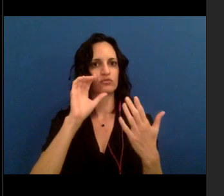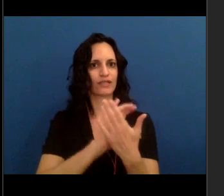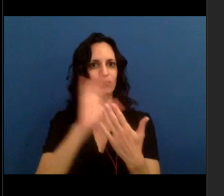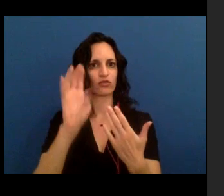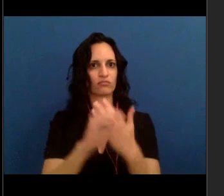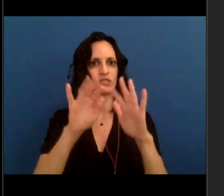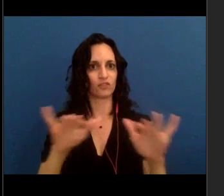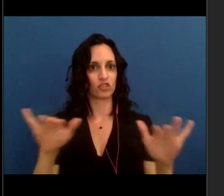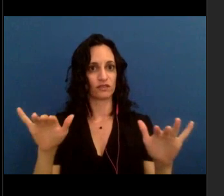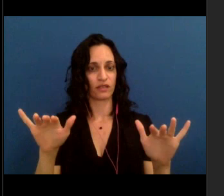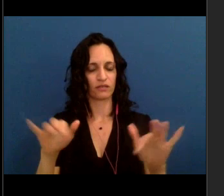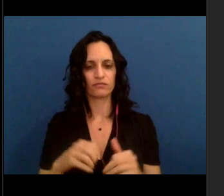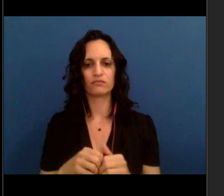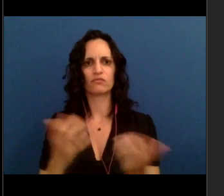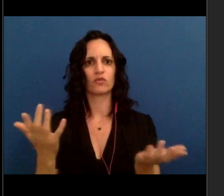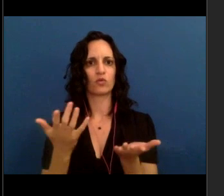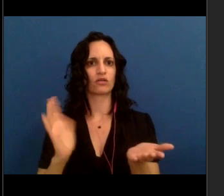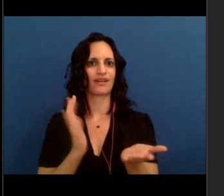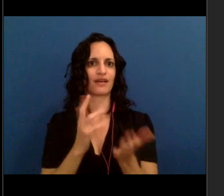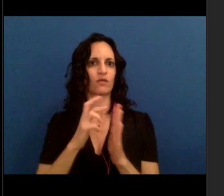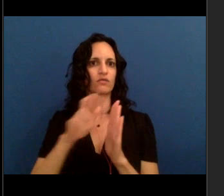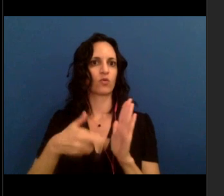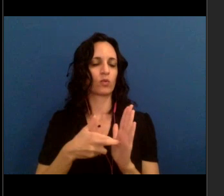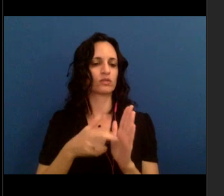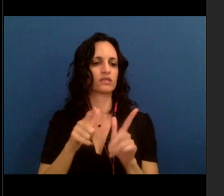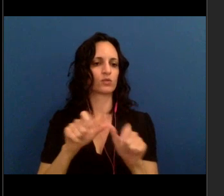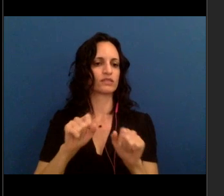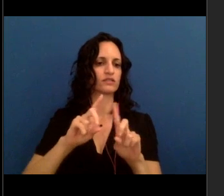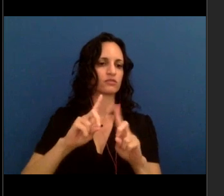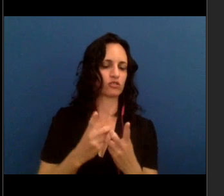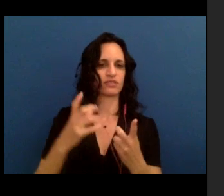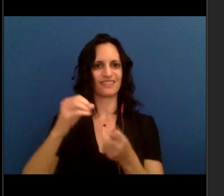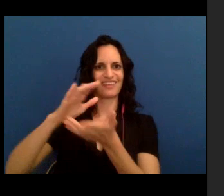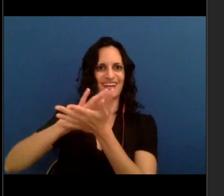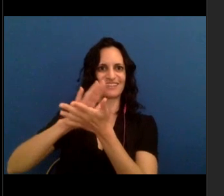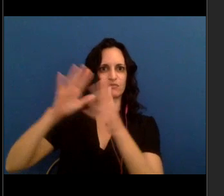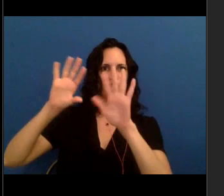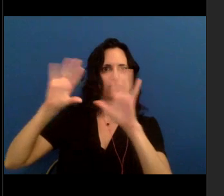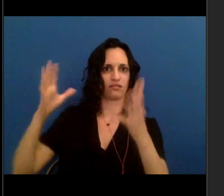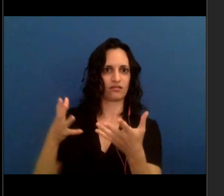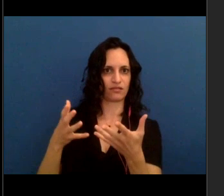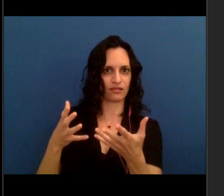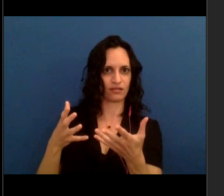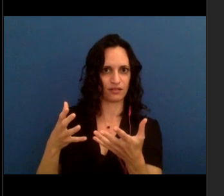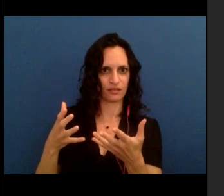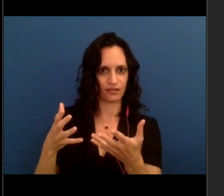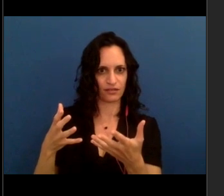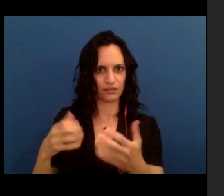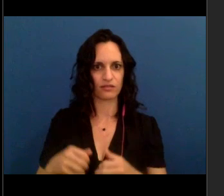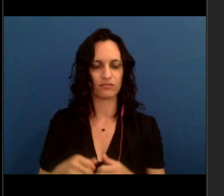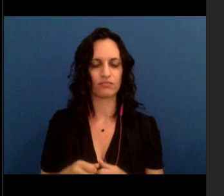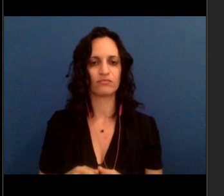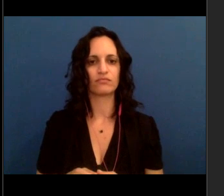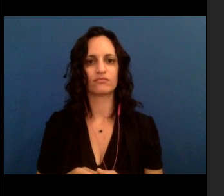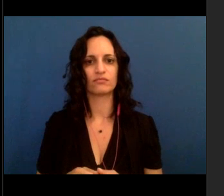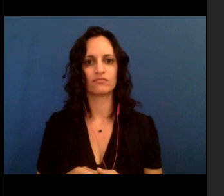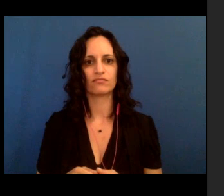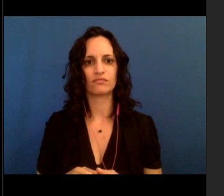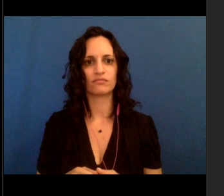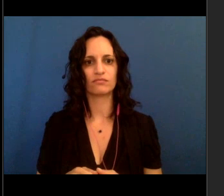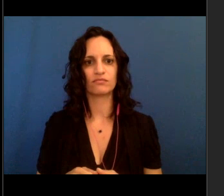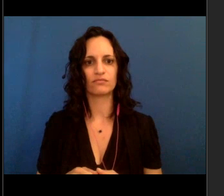our specific roles within linguistics departments and academia more broadly? By our, here, or we. Sometimes I'll be talking just about